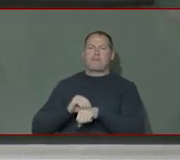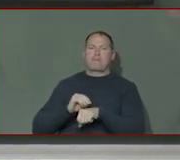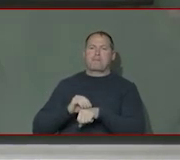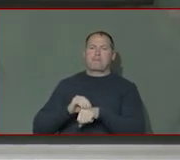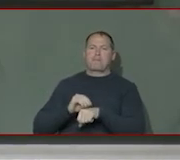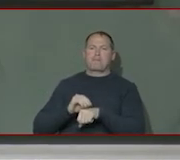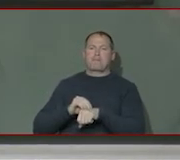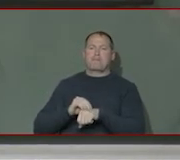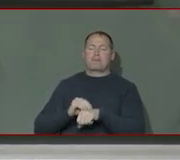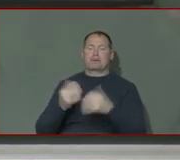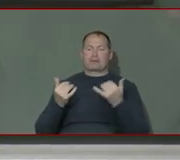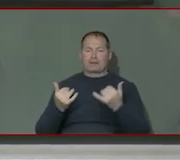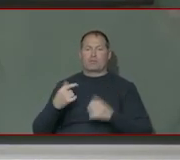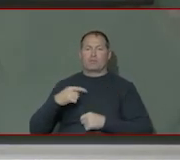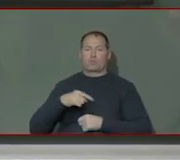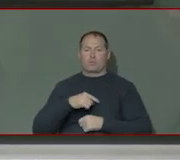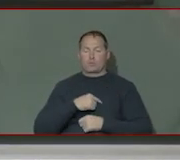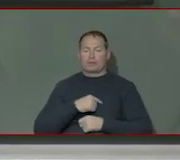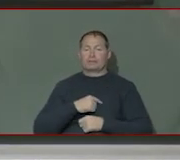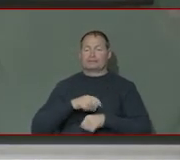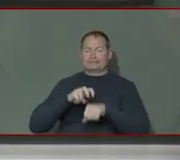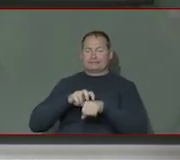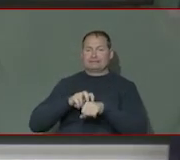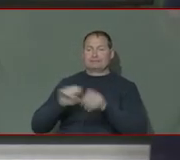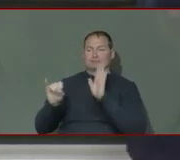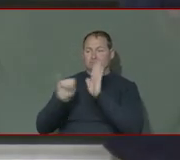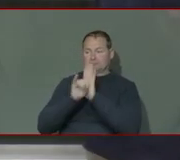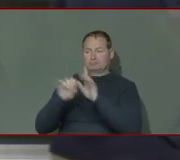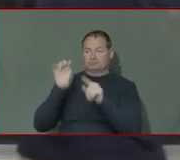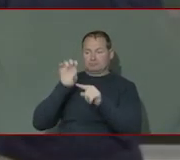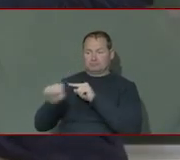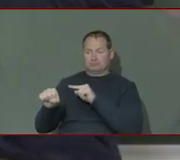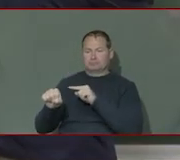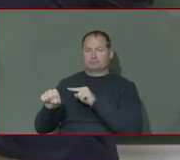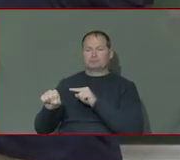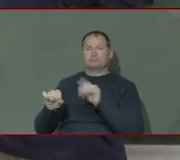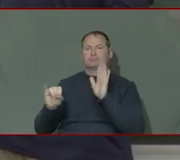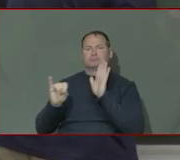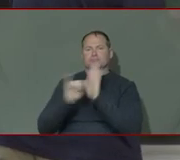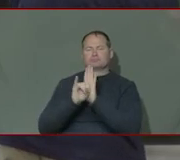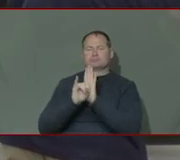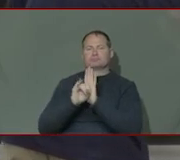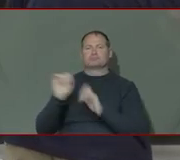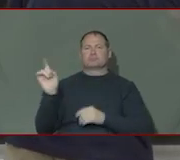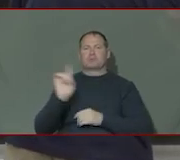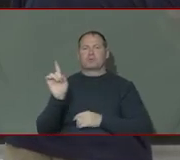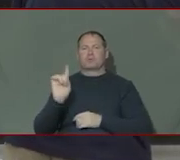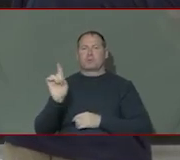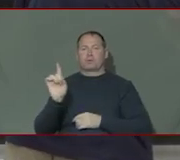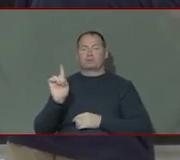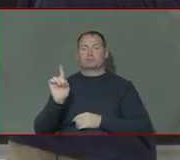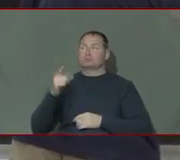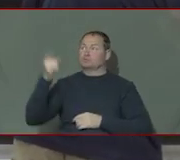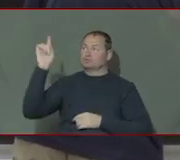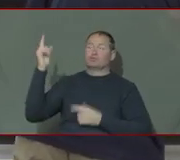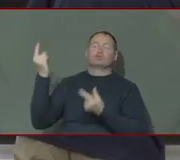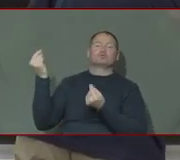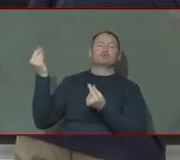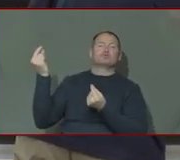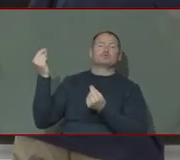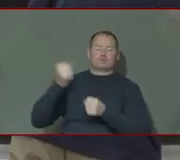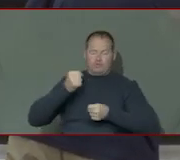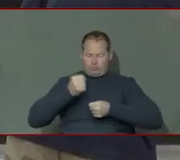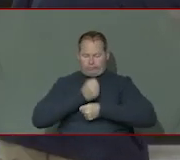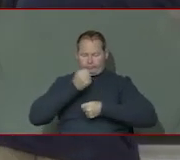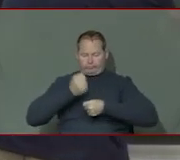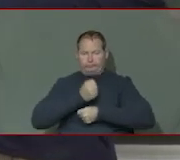every problem, there must be something to detect it. What will detect it? Now, what God has done for us, He has put for